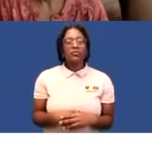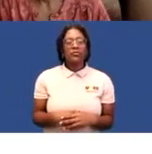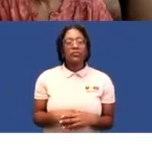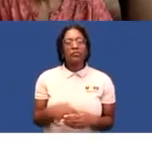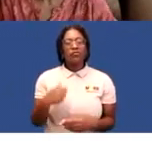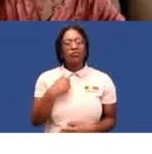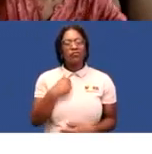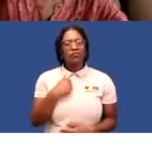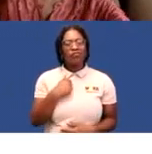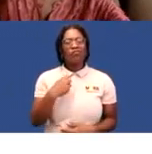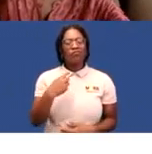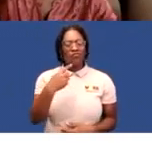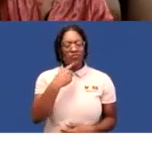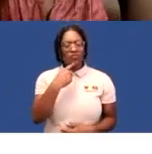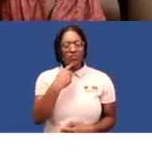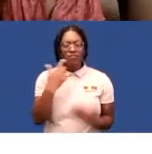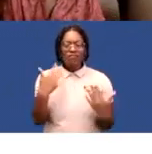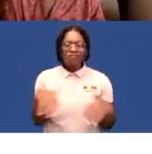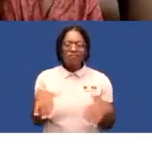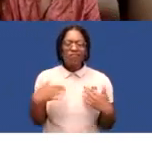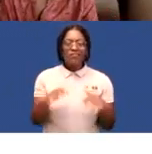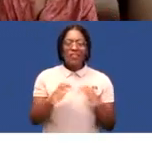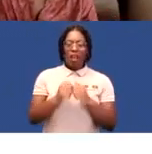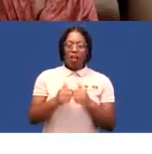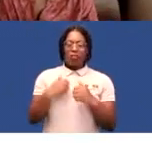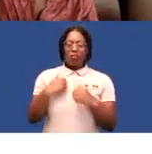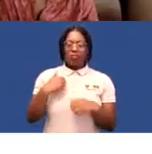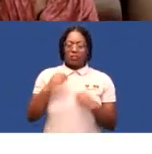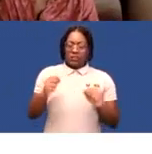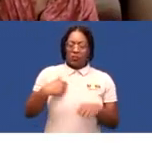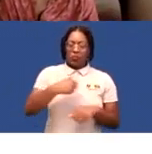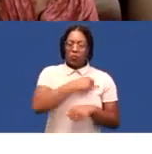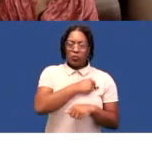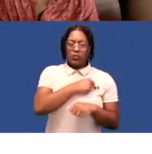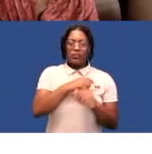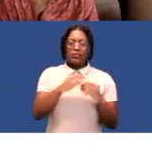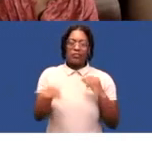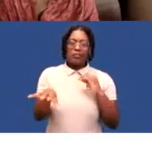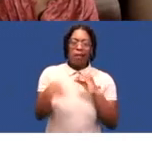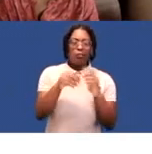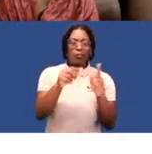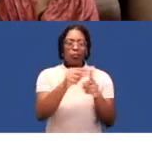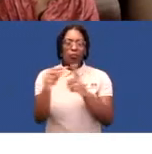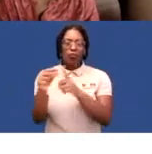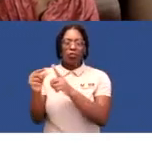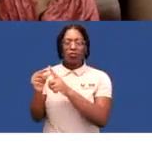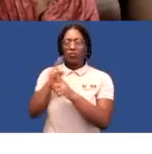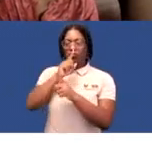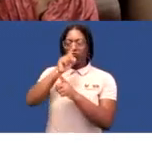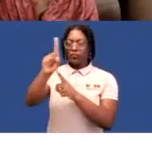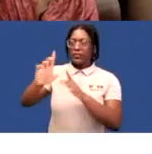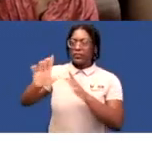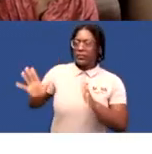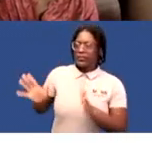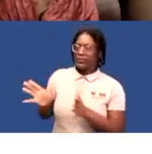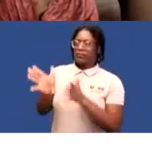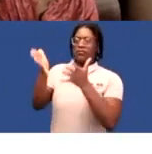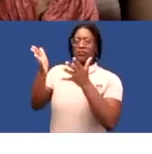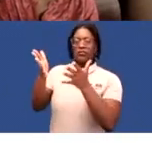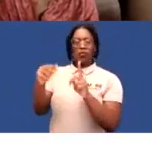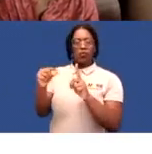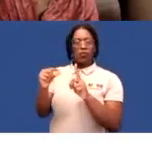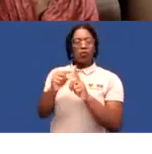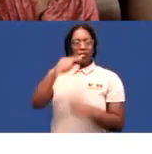to our ideas to make people see the beauty and goodness of the color black? My dress is soft and cozy,